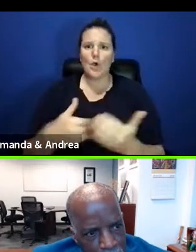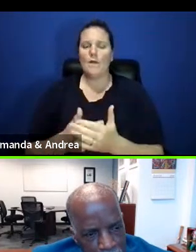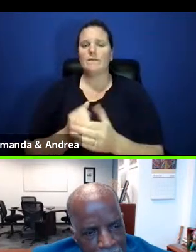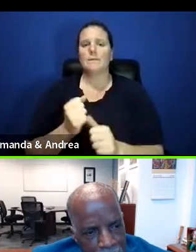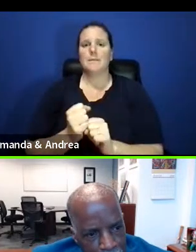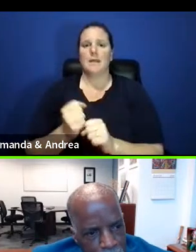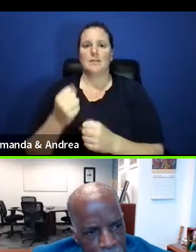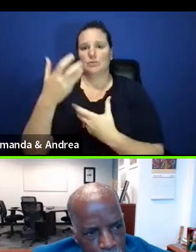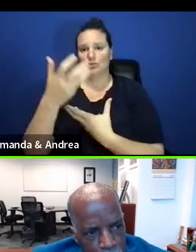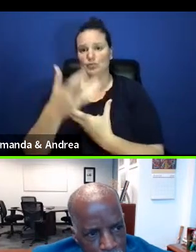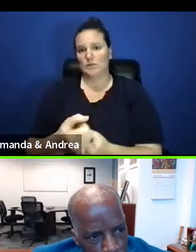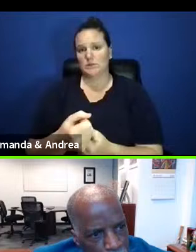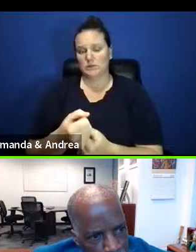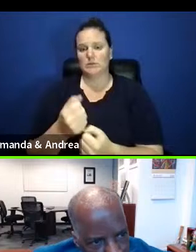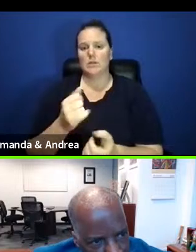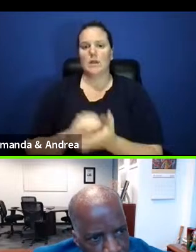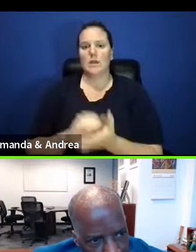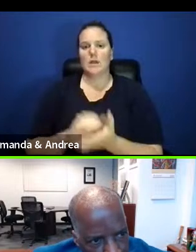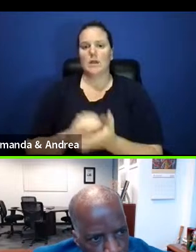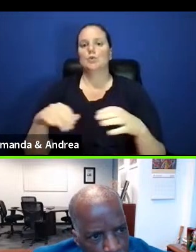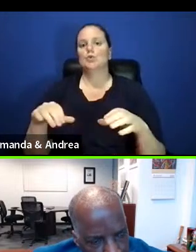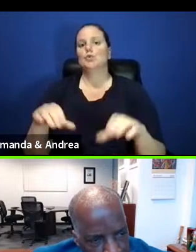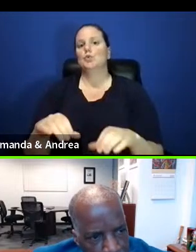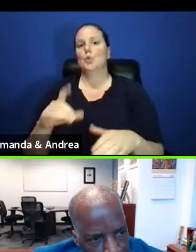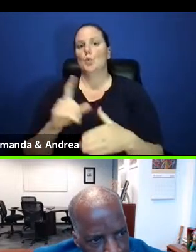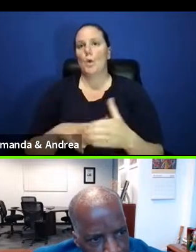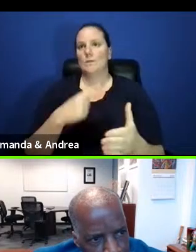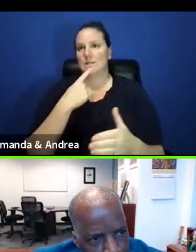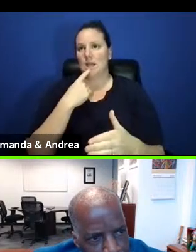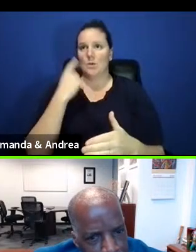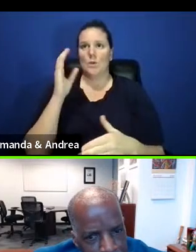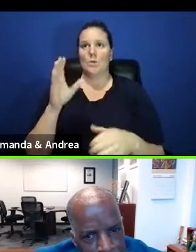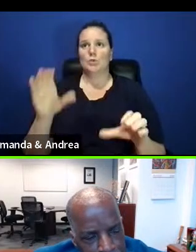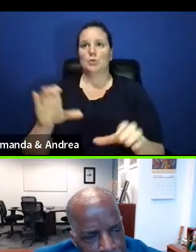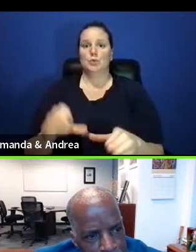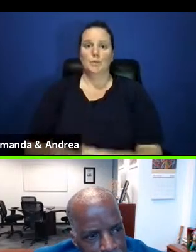trust that we will do what we say we're going to do.